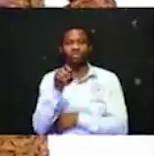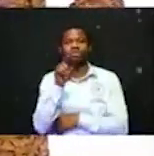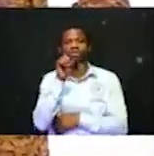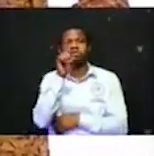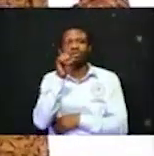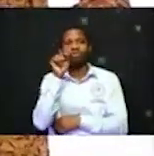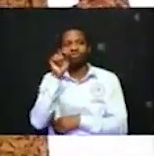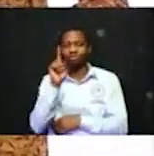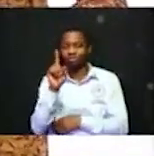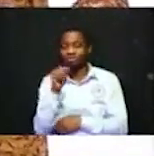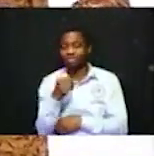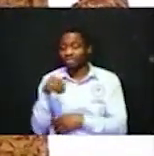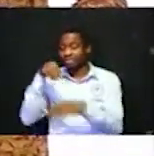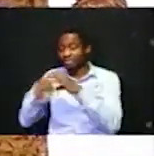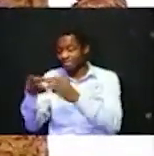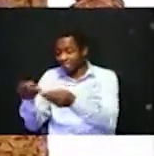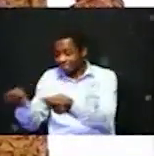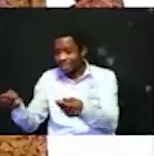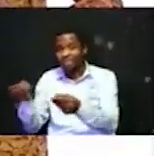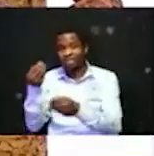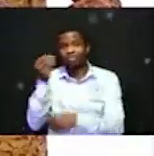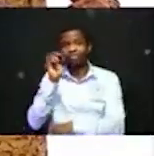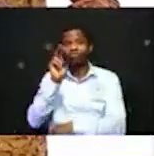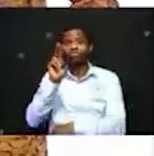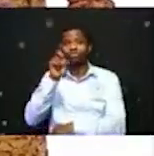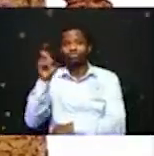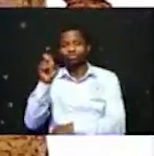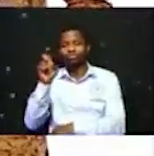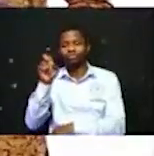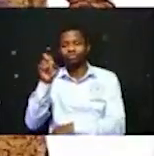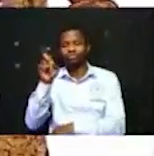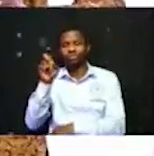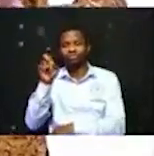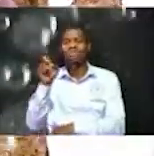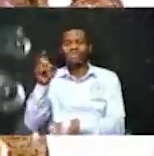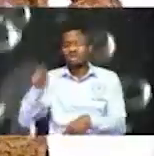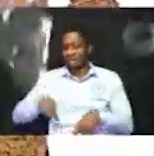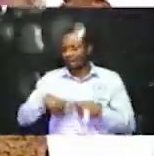Job. This man, you see, this man means he was a human being.